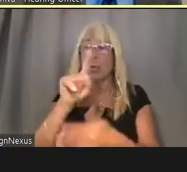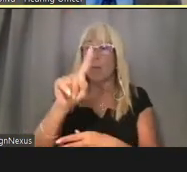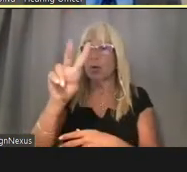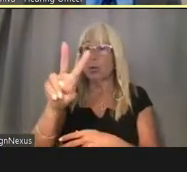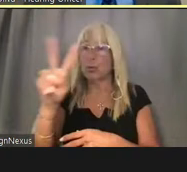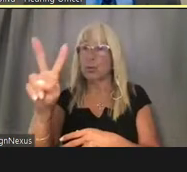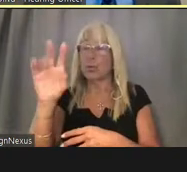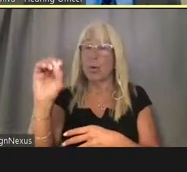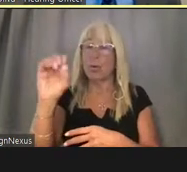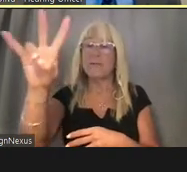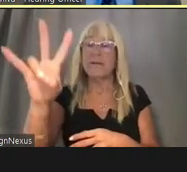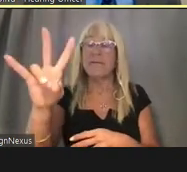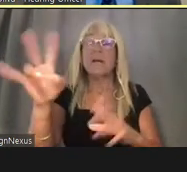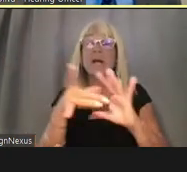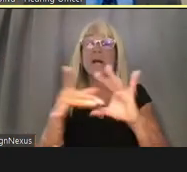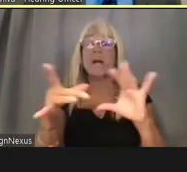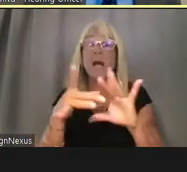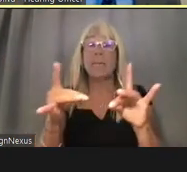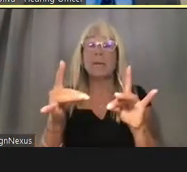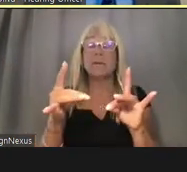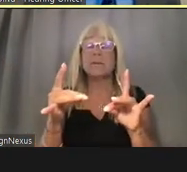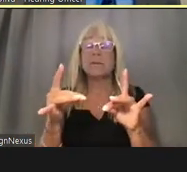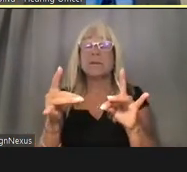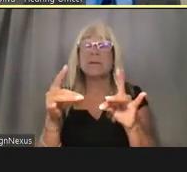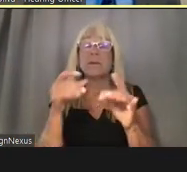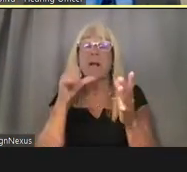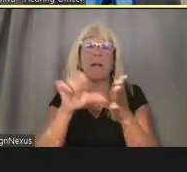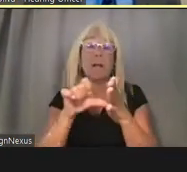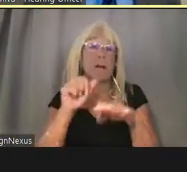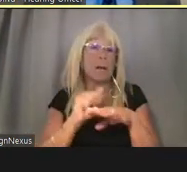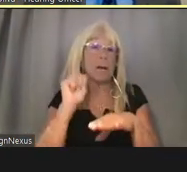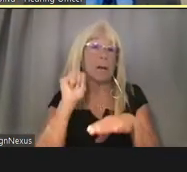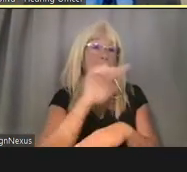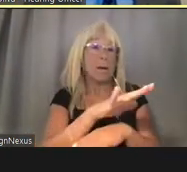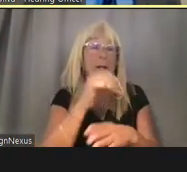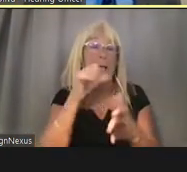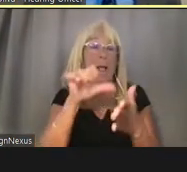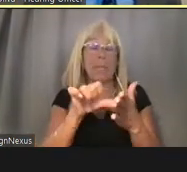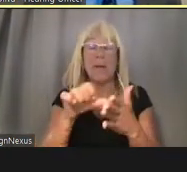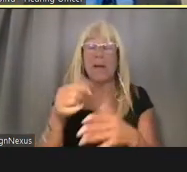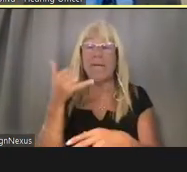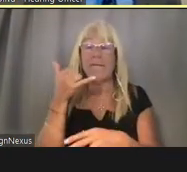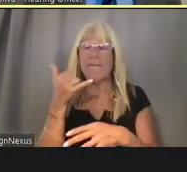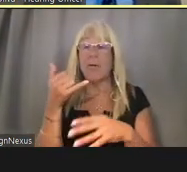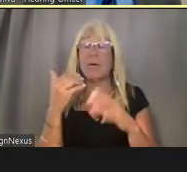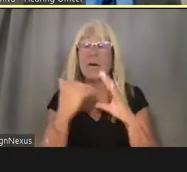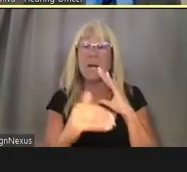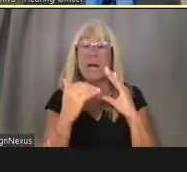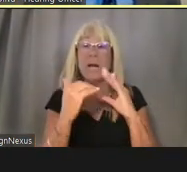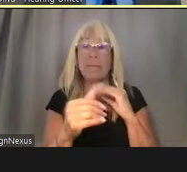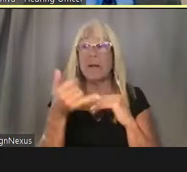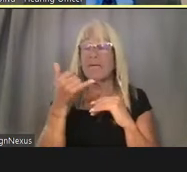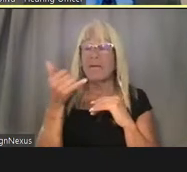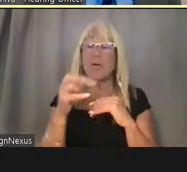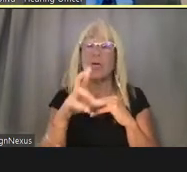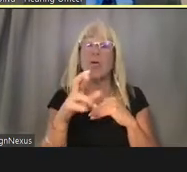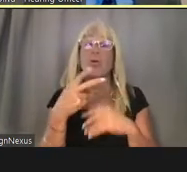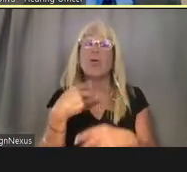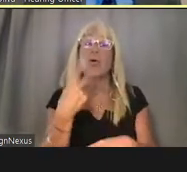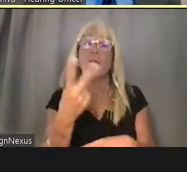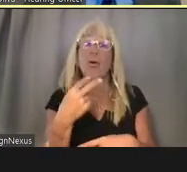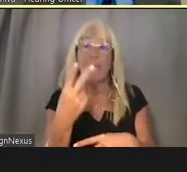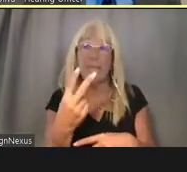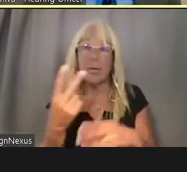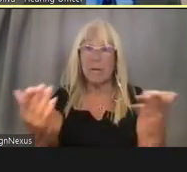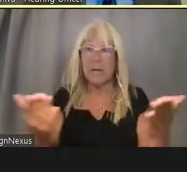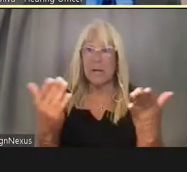comments submitted by phone meant by mail phone email online form or verbally attic hearing will be considered equally